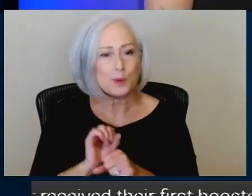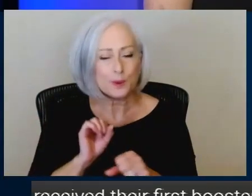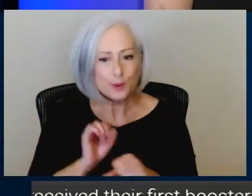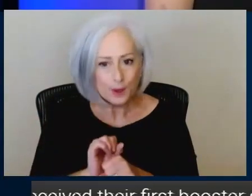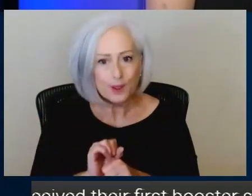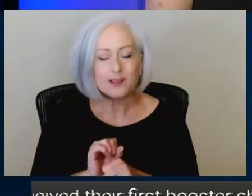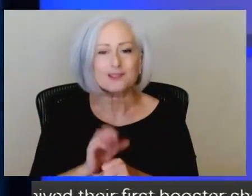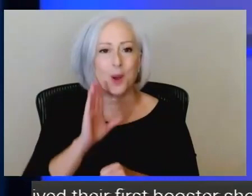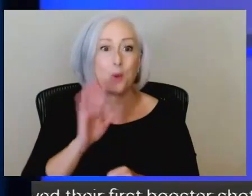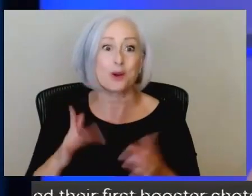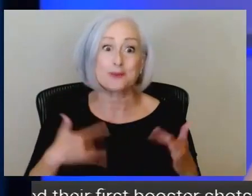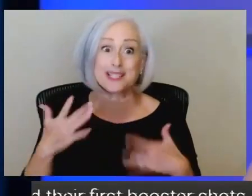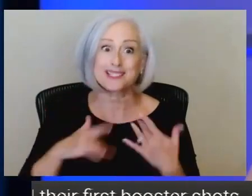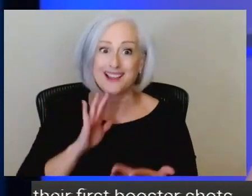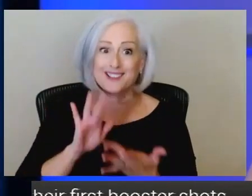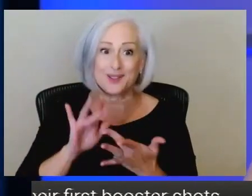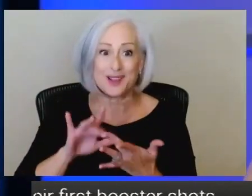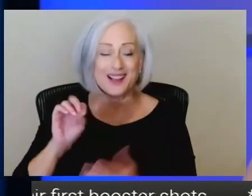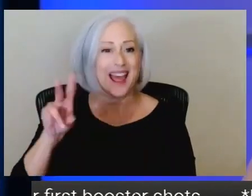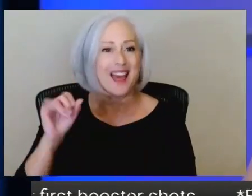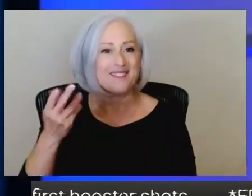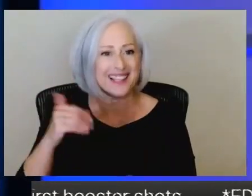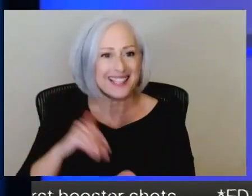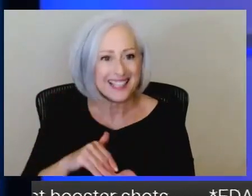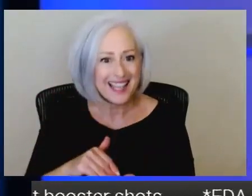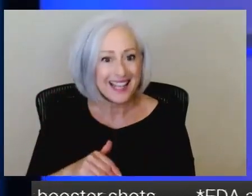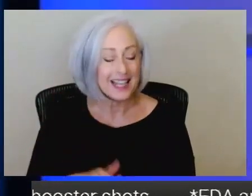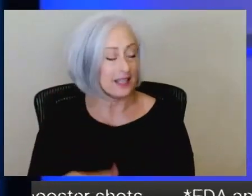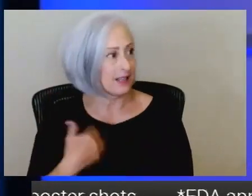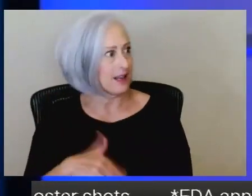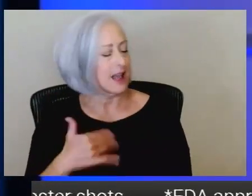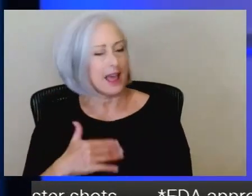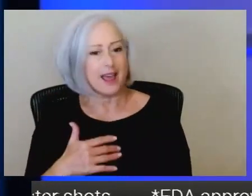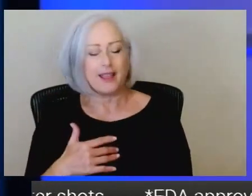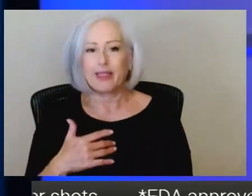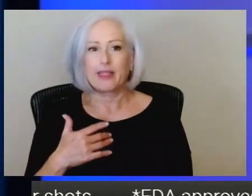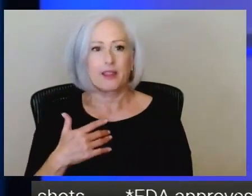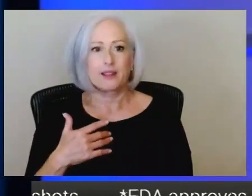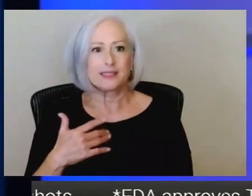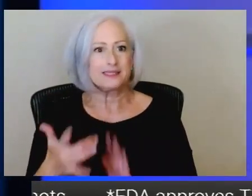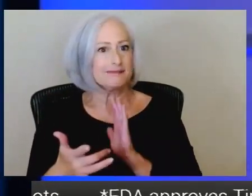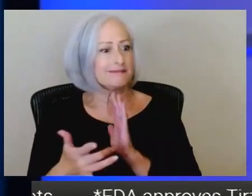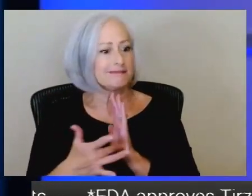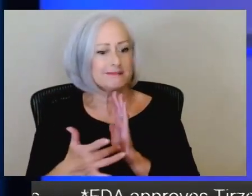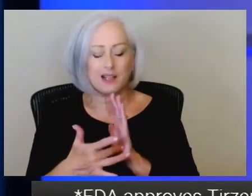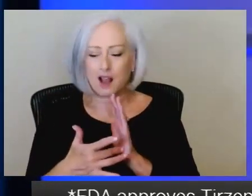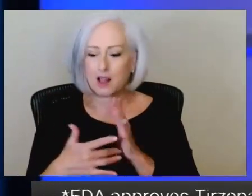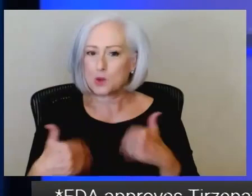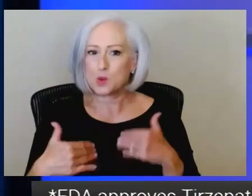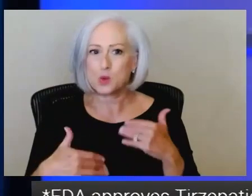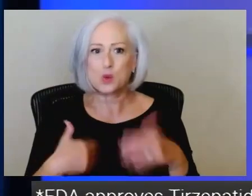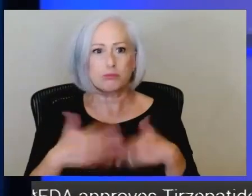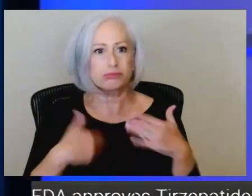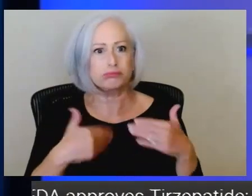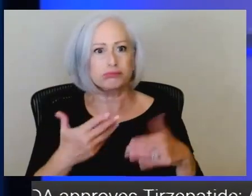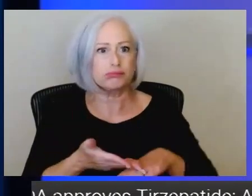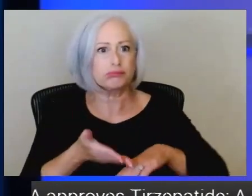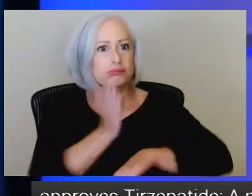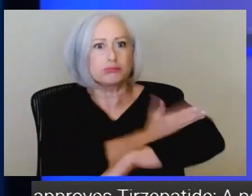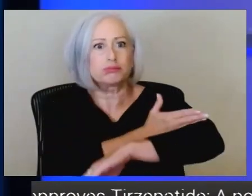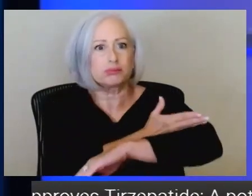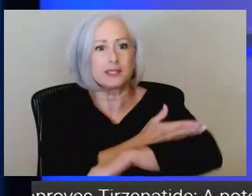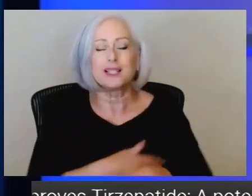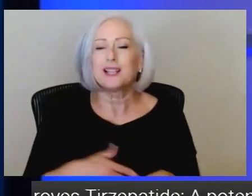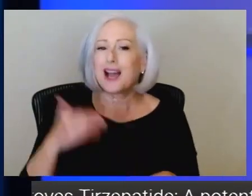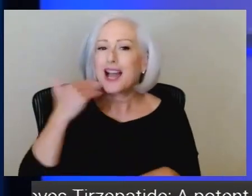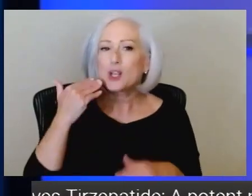doing. So I know we were hoping to talk with Dr. And how far we've come. Exactly. Yeah. Absolutely. Absolutely. And I know we were hoping to talk with Dr. Kingsman